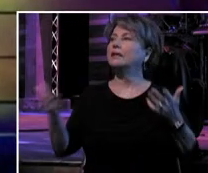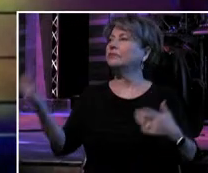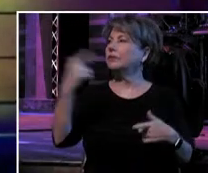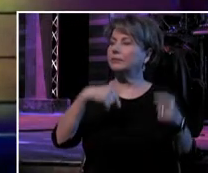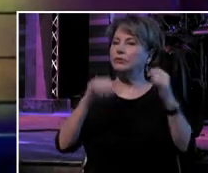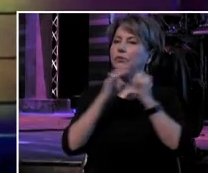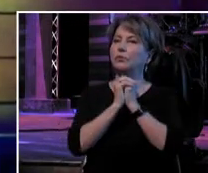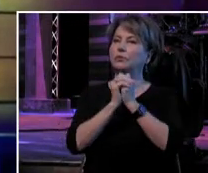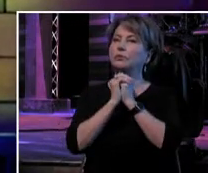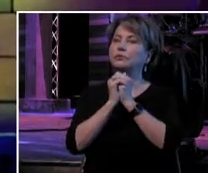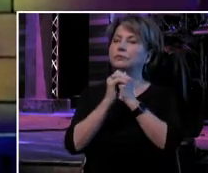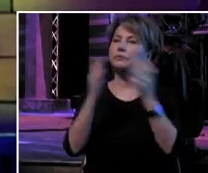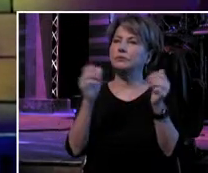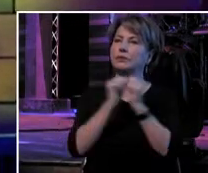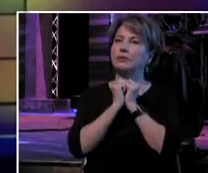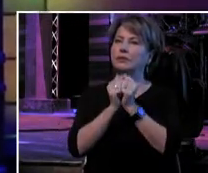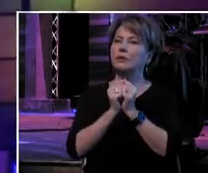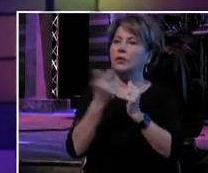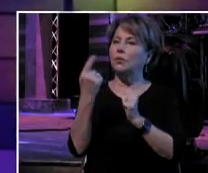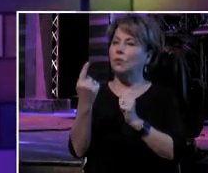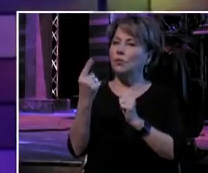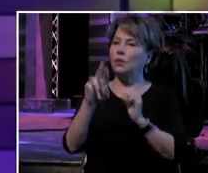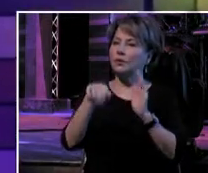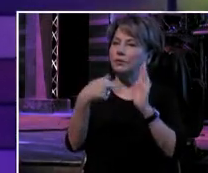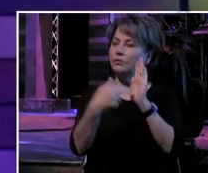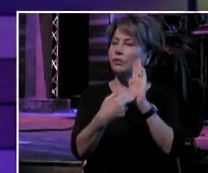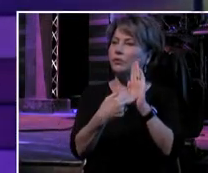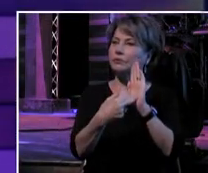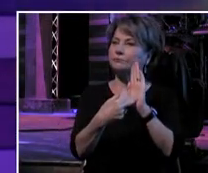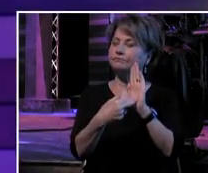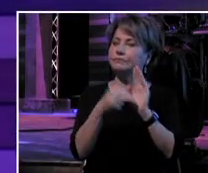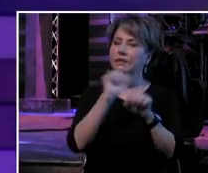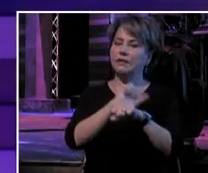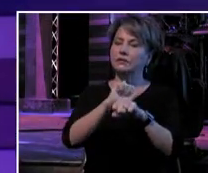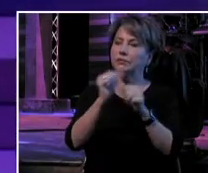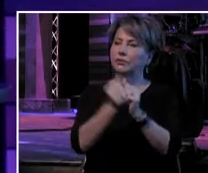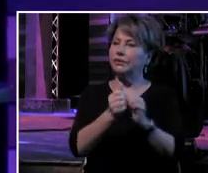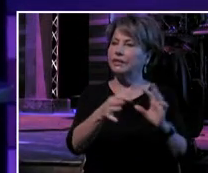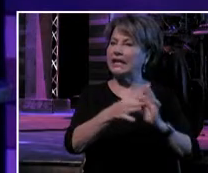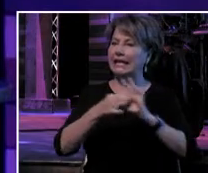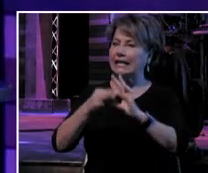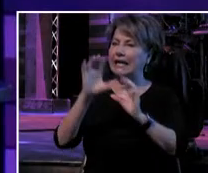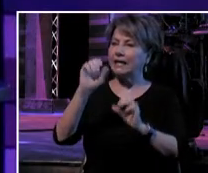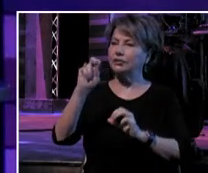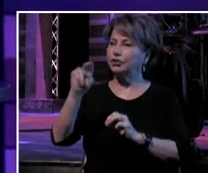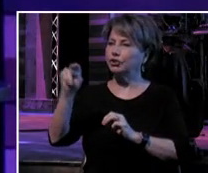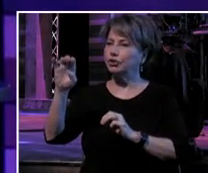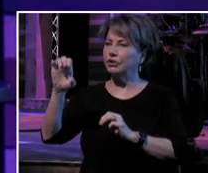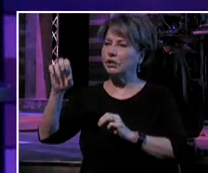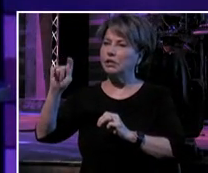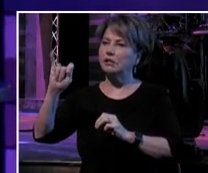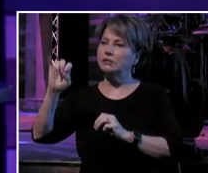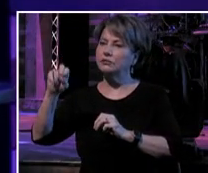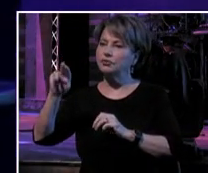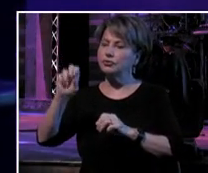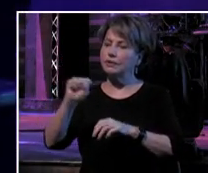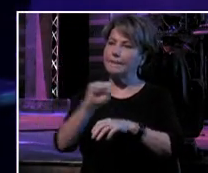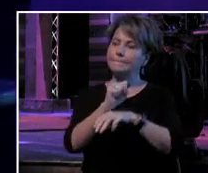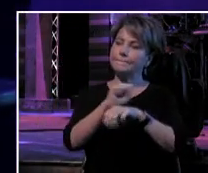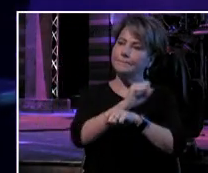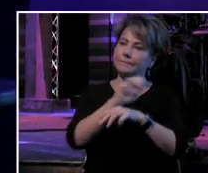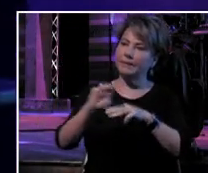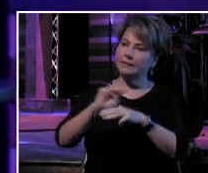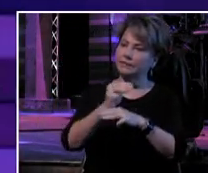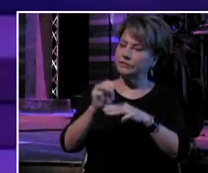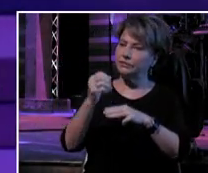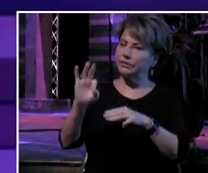us. One of the roles that I have here at Fellowship is working with our Connections Ministry. And so I want to take a second to let you know that if you are